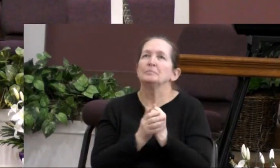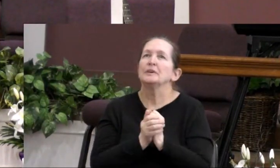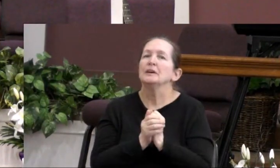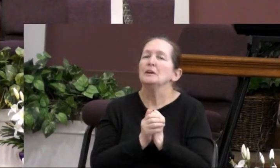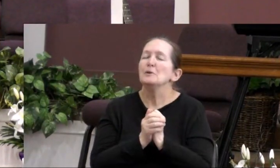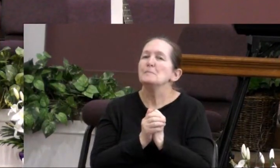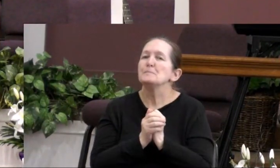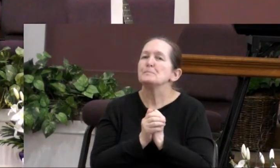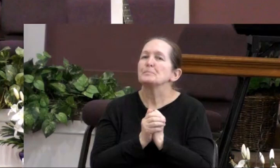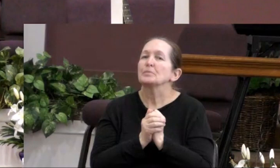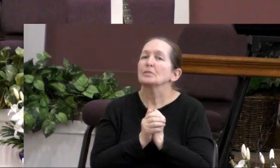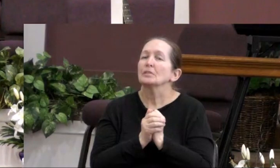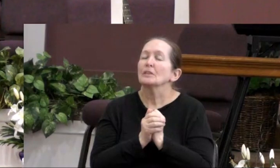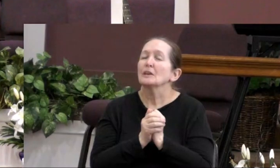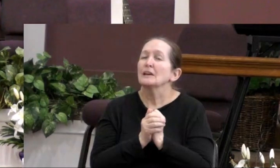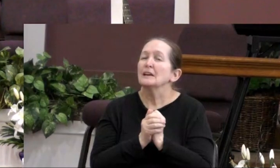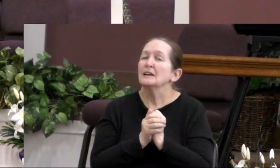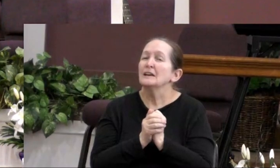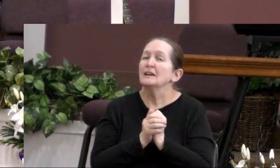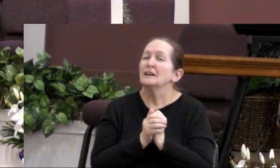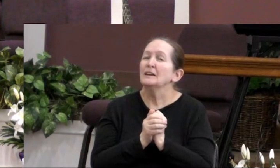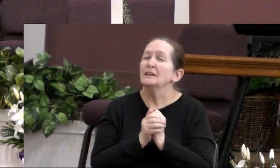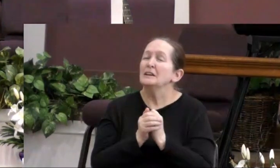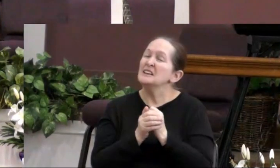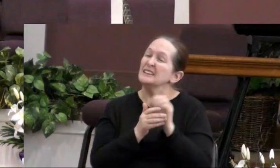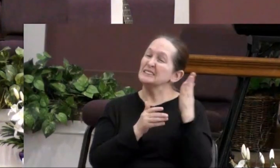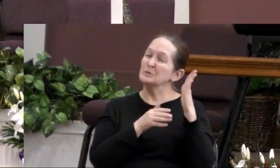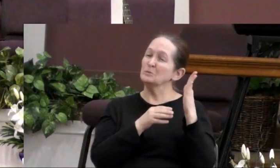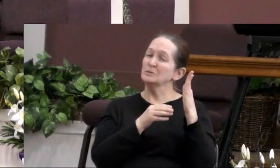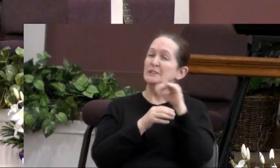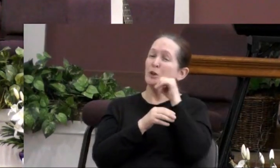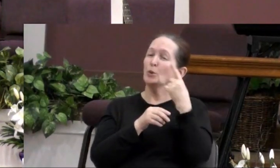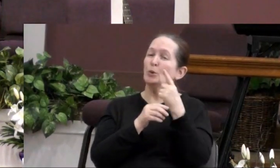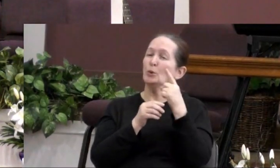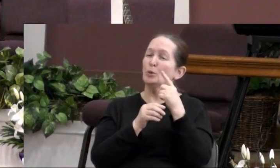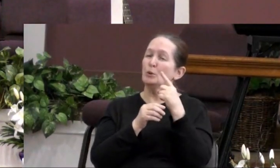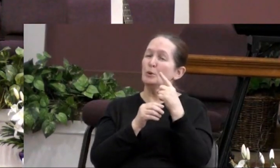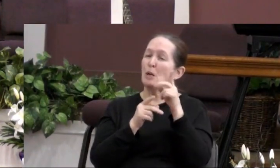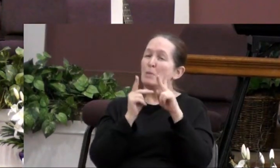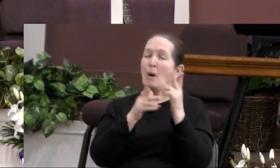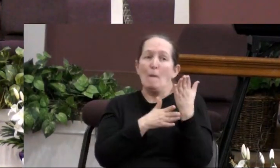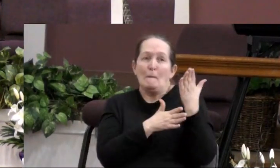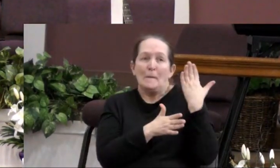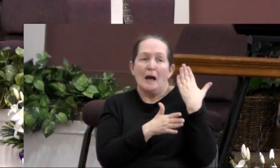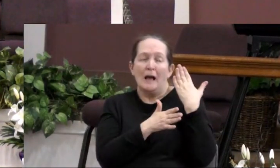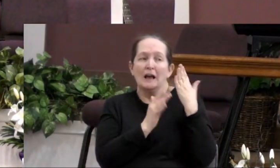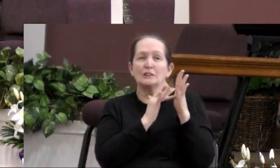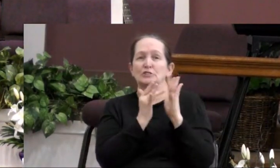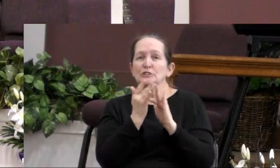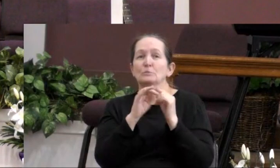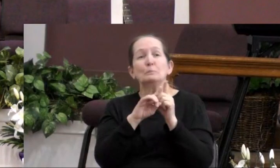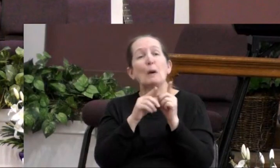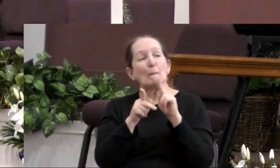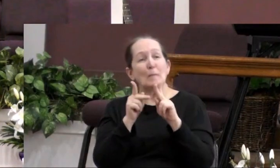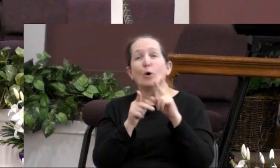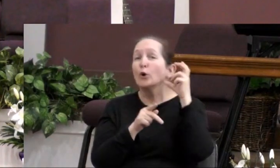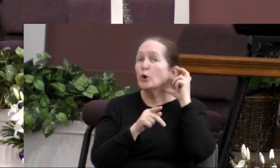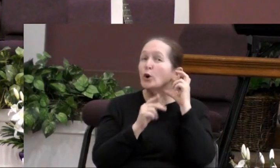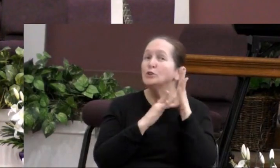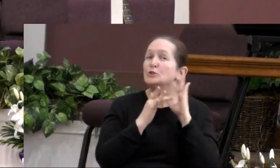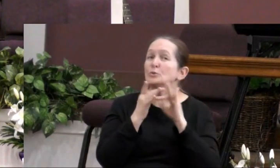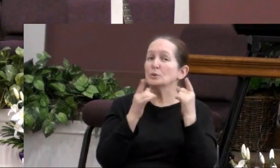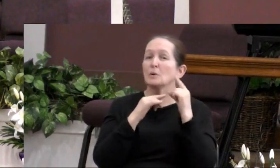And it appears that not only was there a crowd behind Jesus, but people had heard he was coming. It